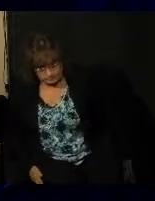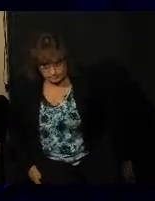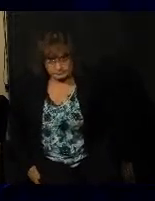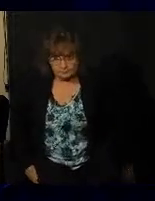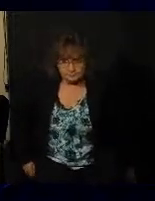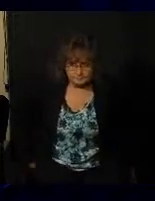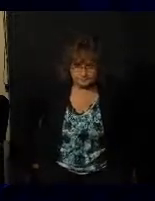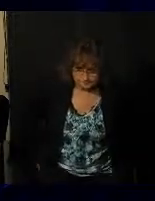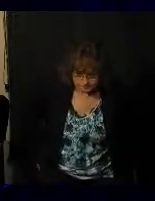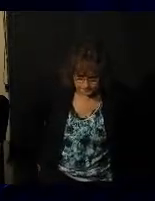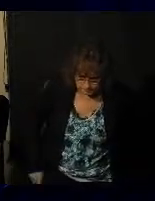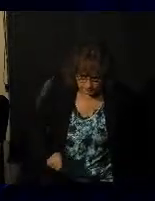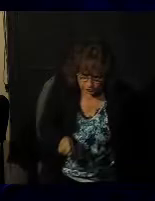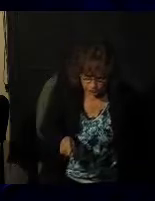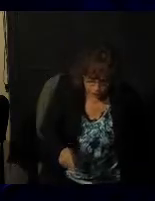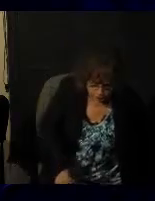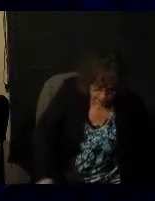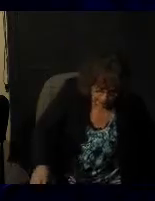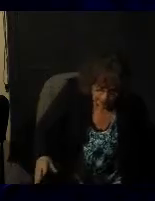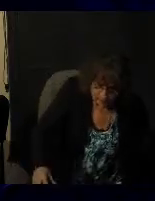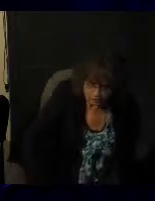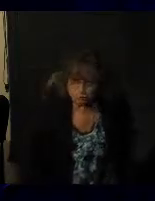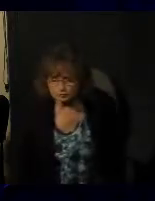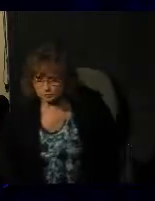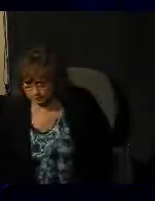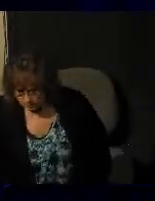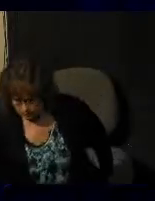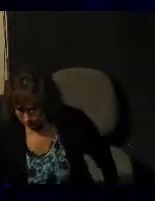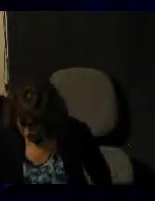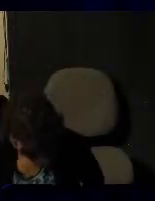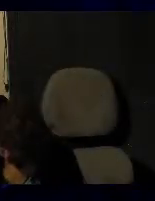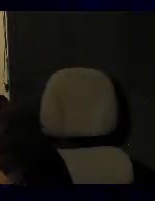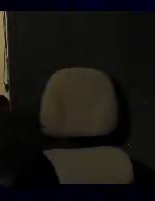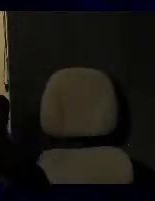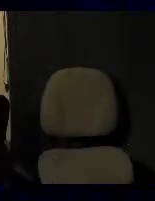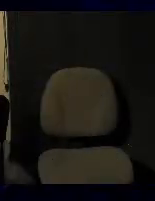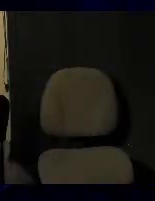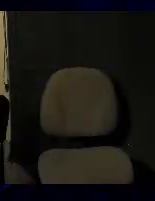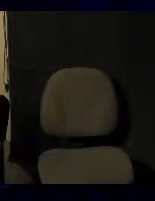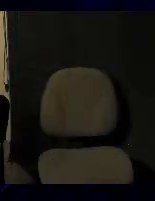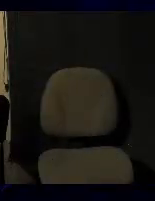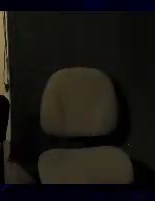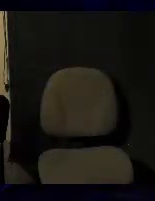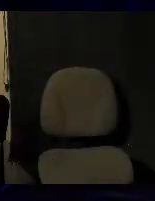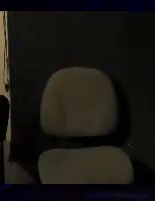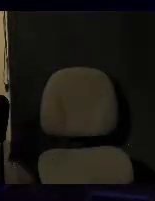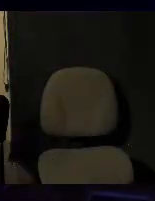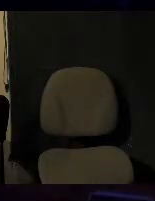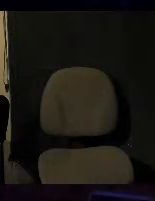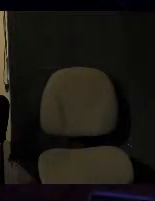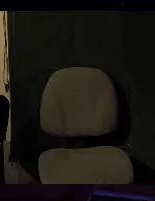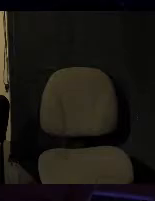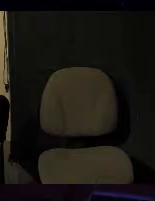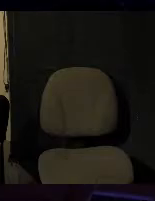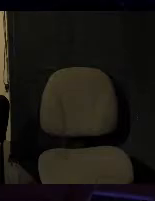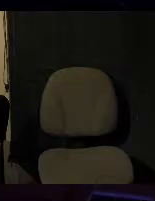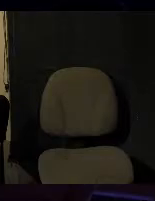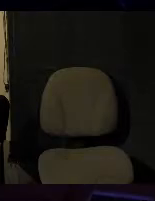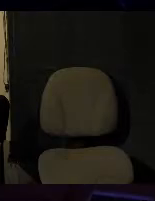Wow, 26 full-time staff for 12. That's a big undertaking.